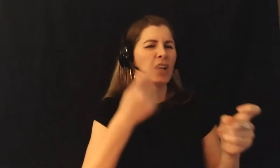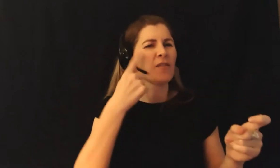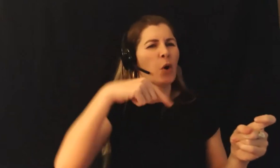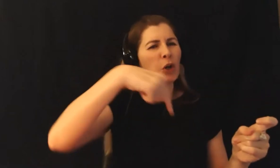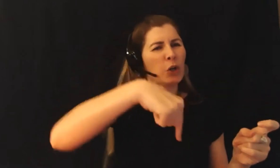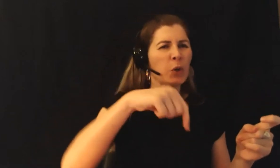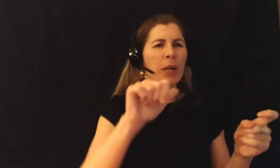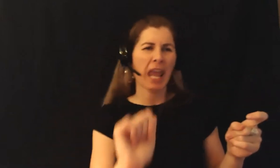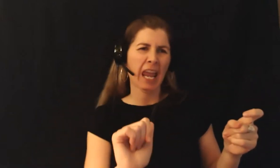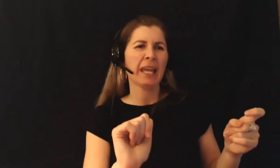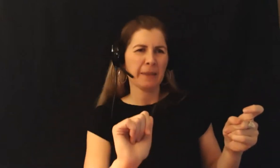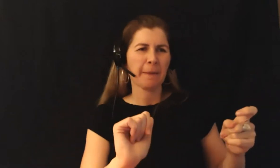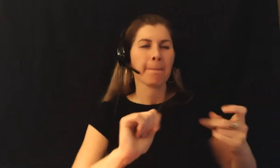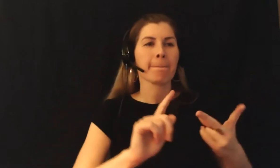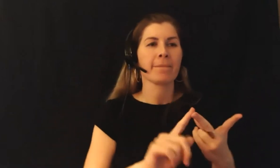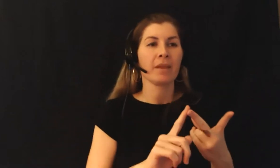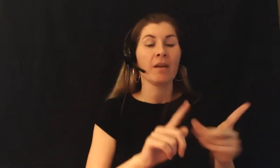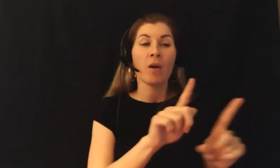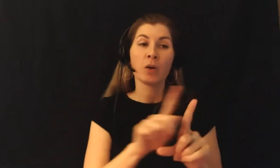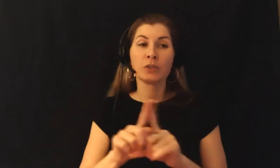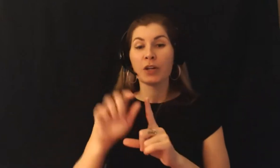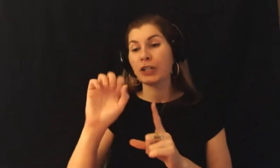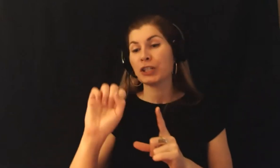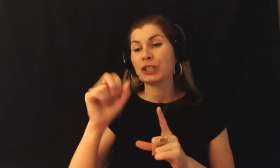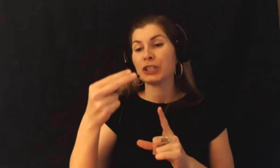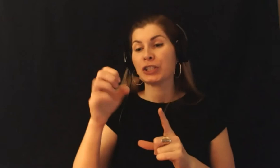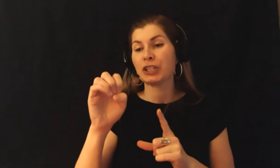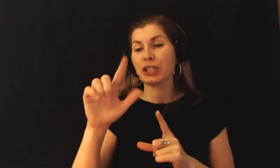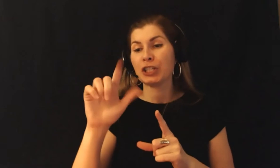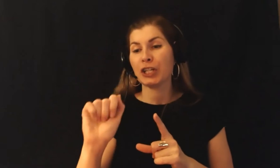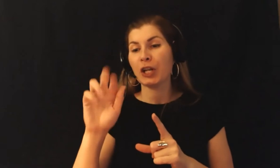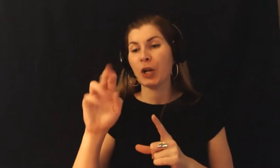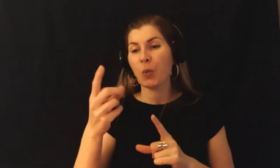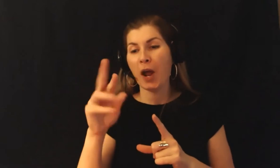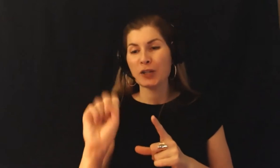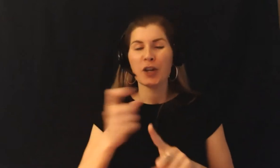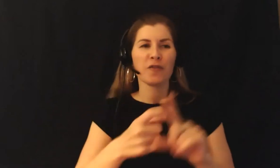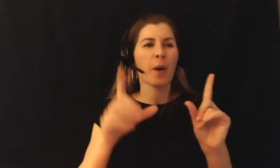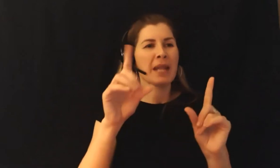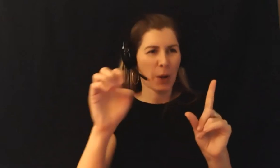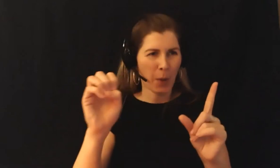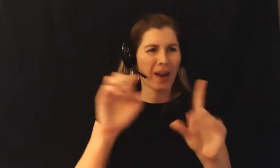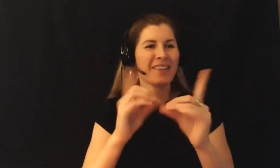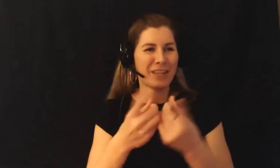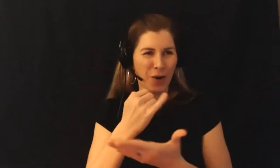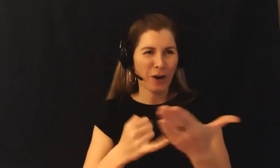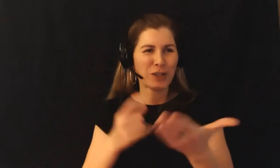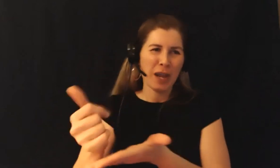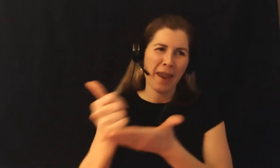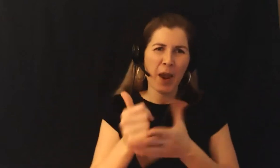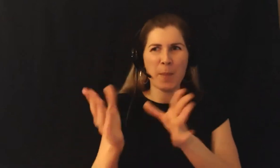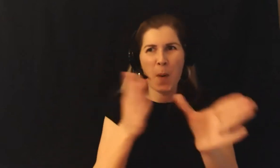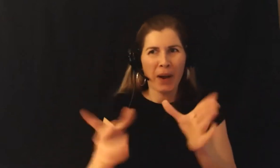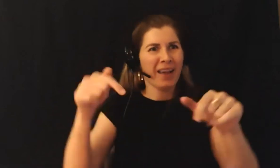on in the session. And I also want to acknowledge Sheila Ross from the Delaware Division of Arts, who also helped to bring this panel together. So thank